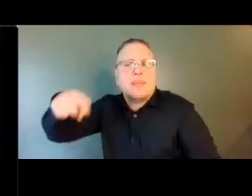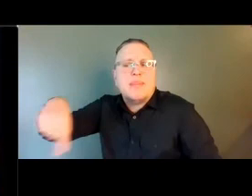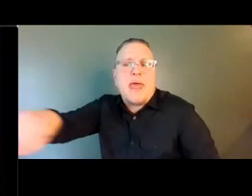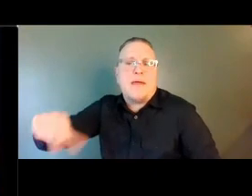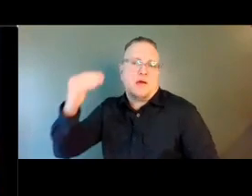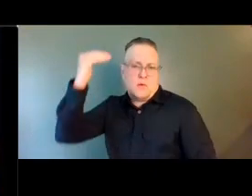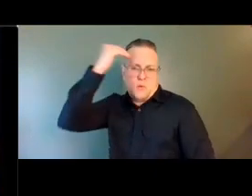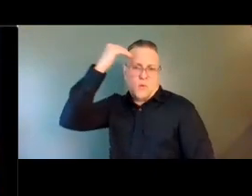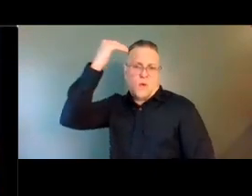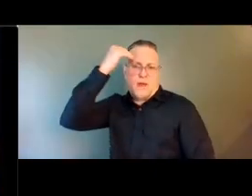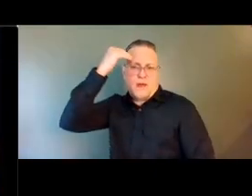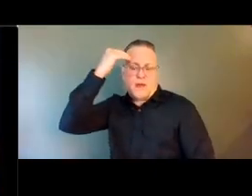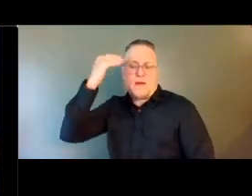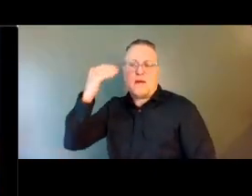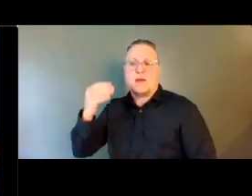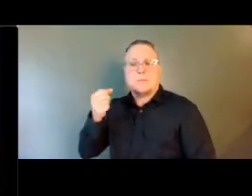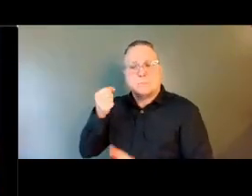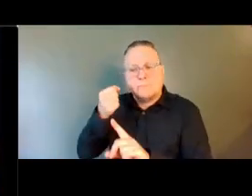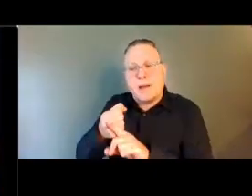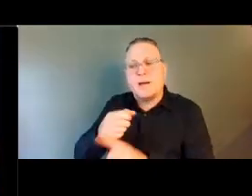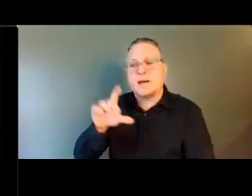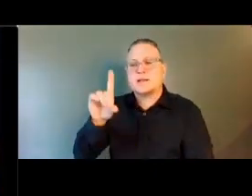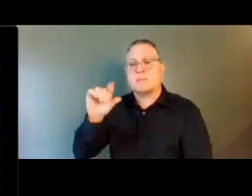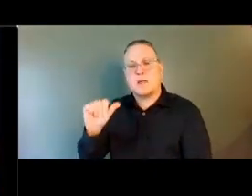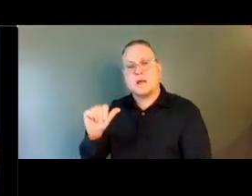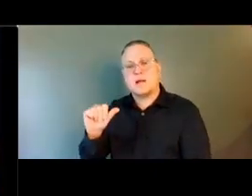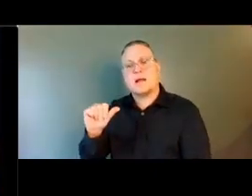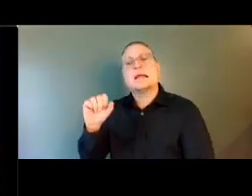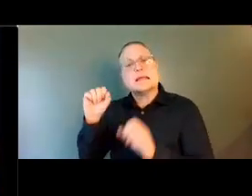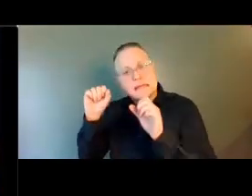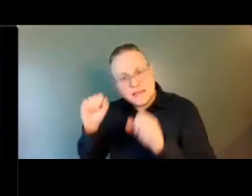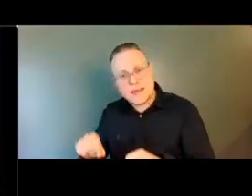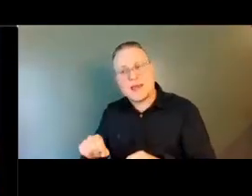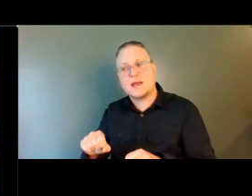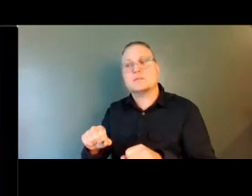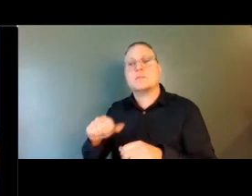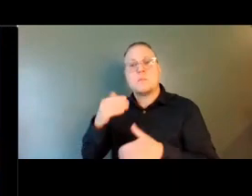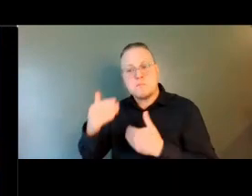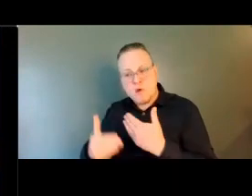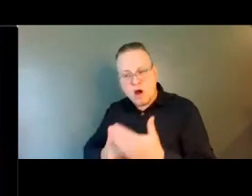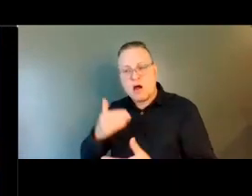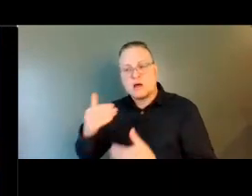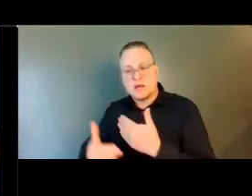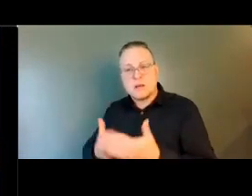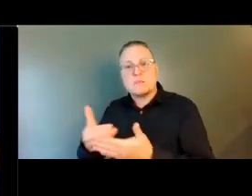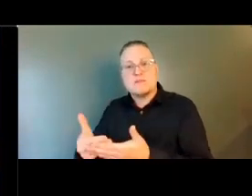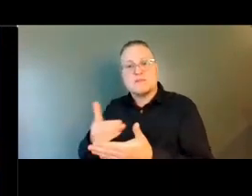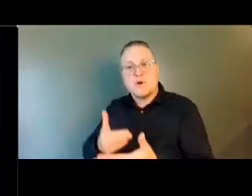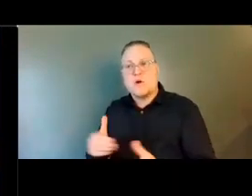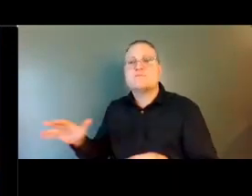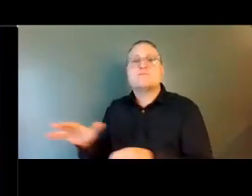having acquired a disability sometimes is a process, and one needs to be